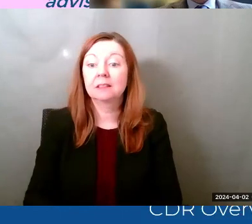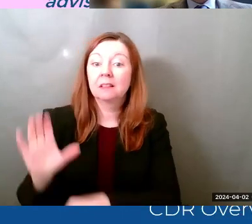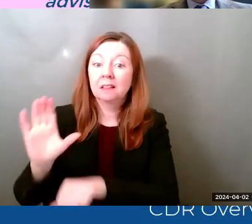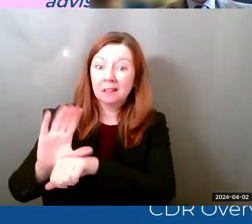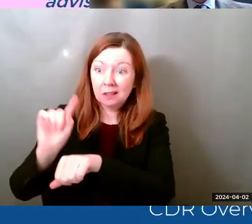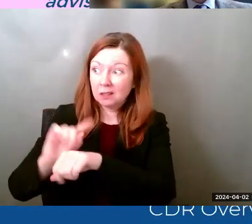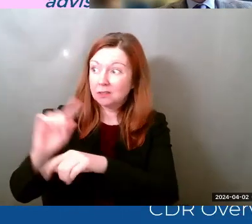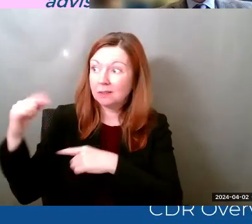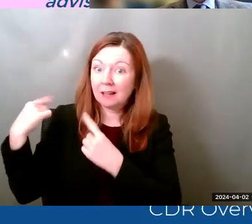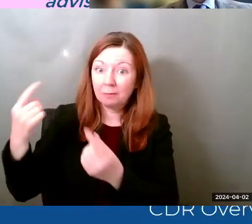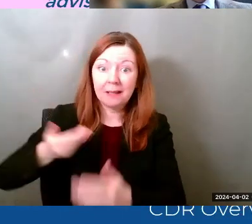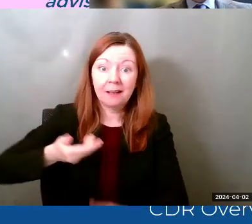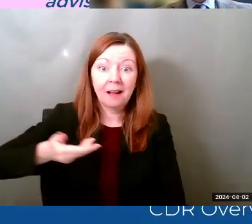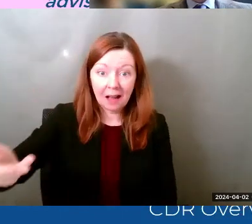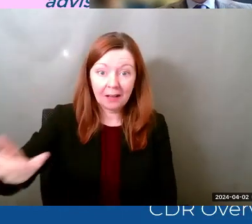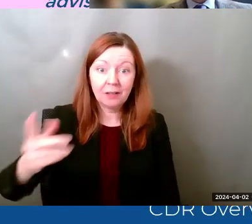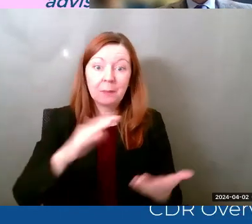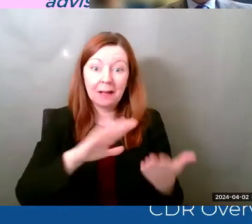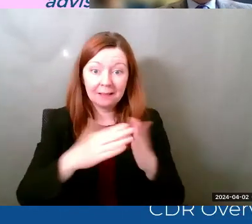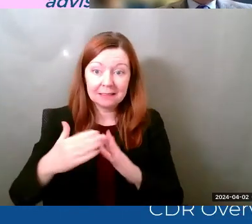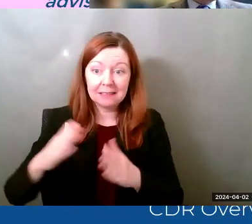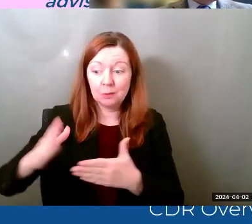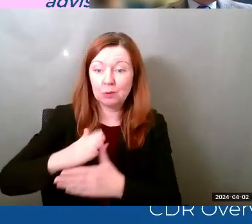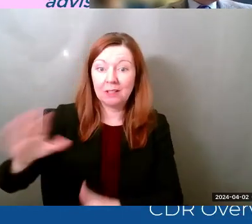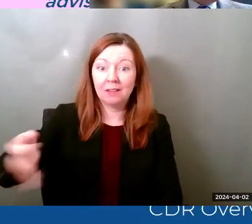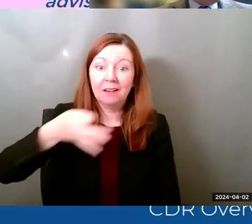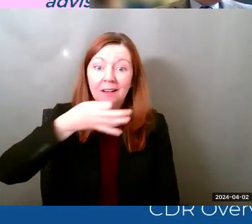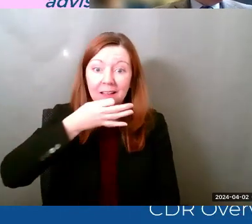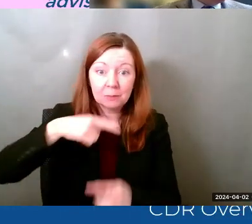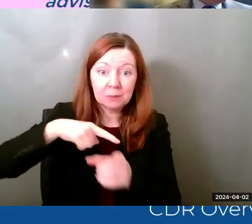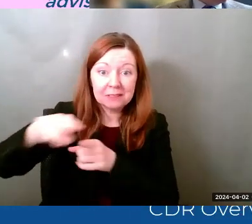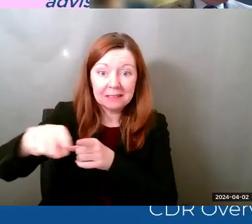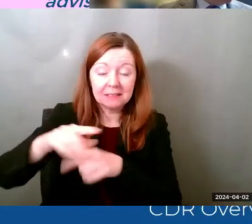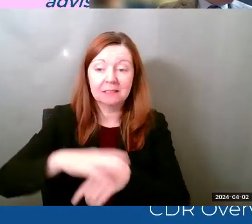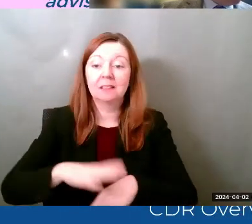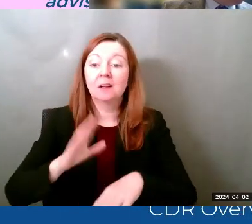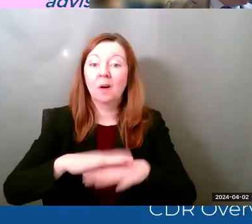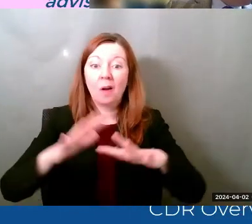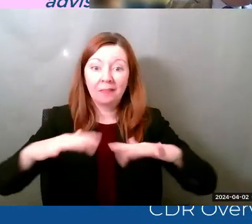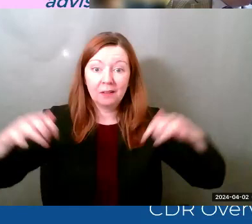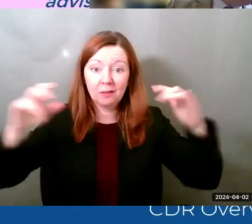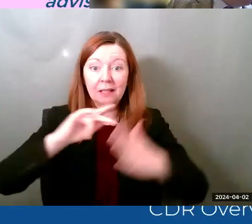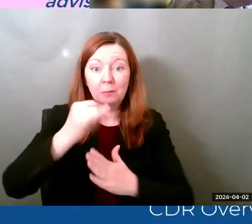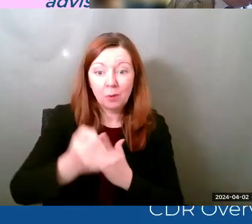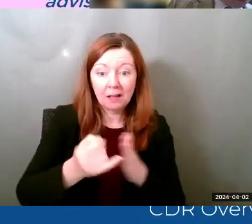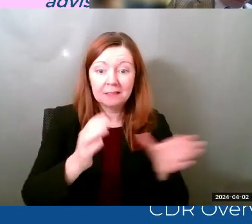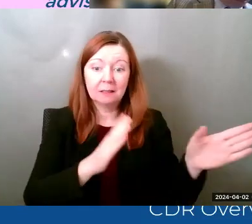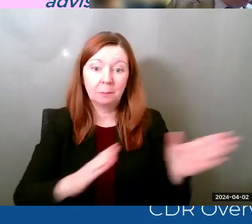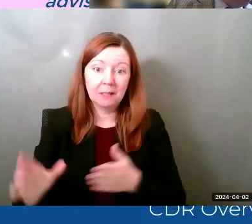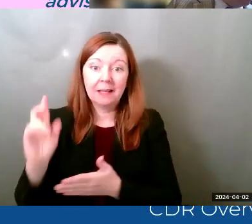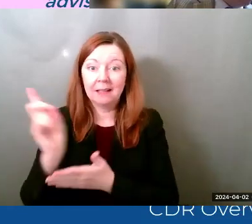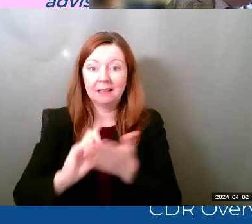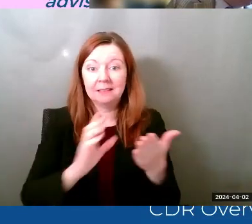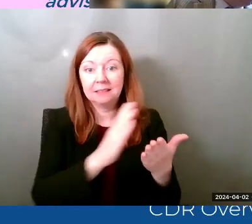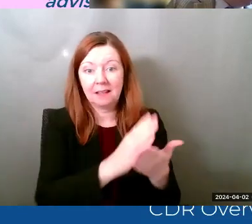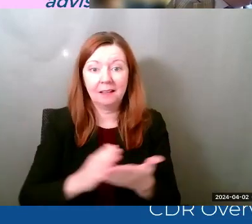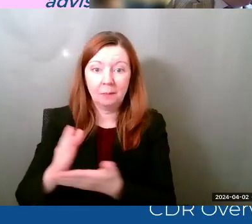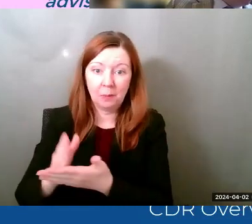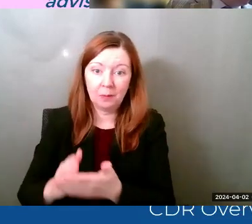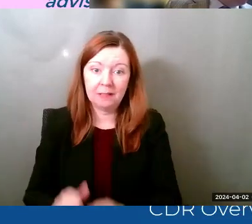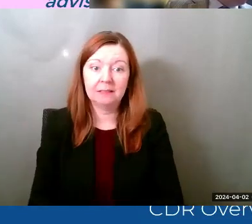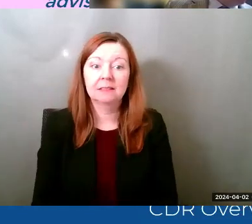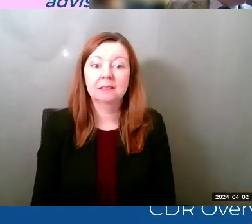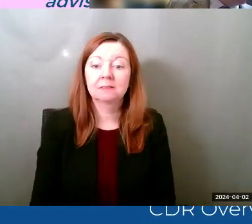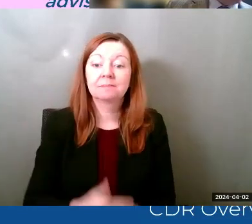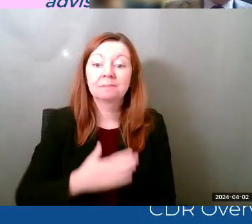been retained by the city to share their expertise on the arena project planning and design components.